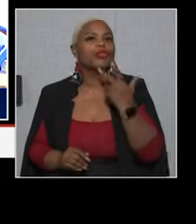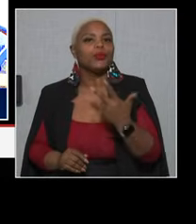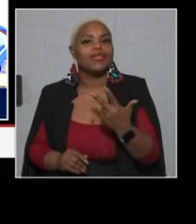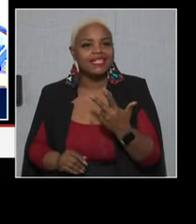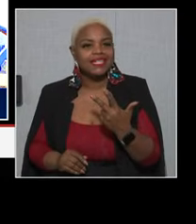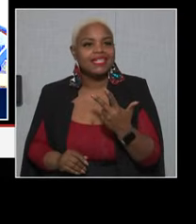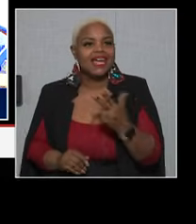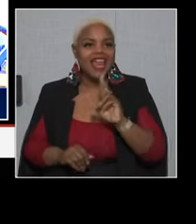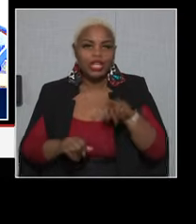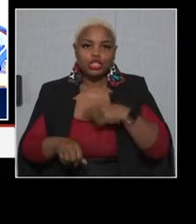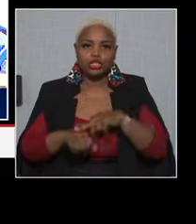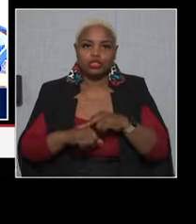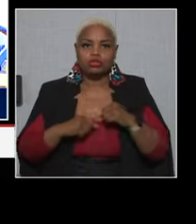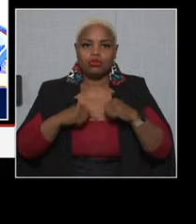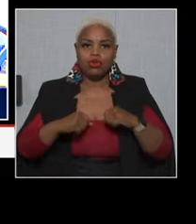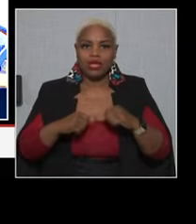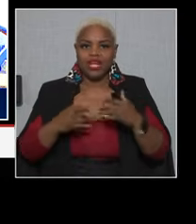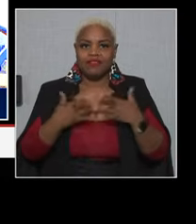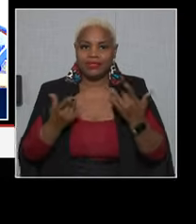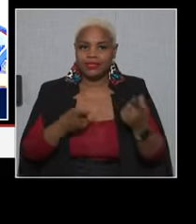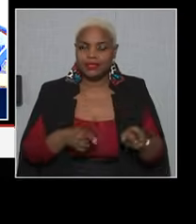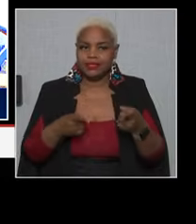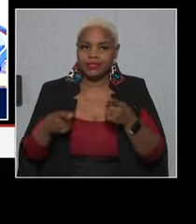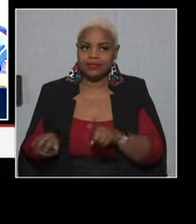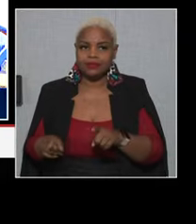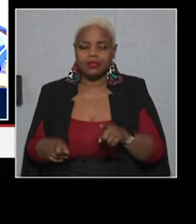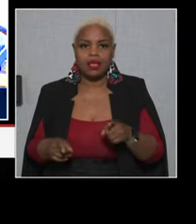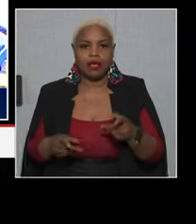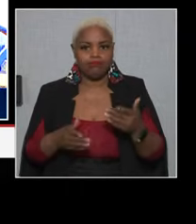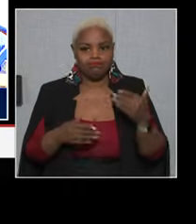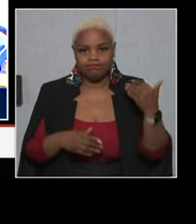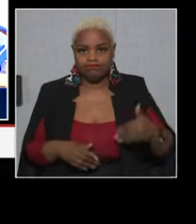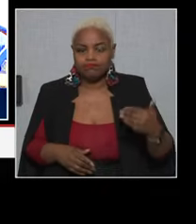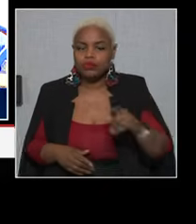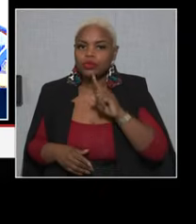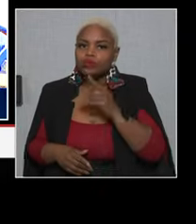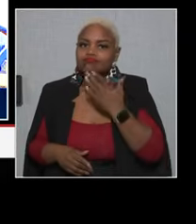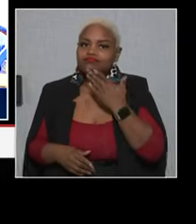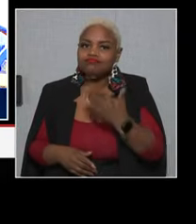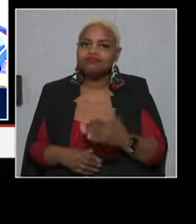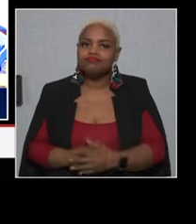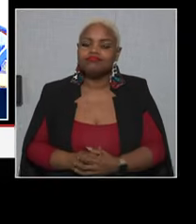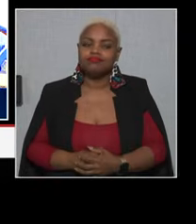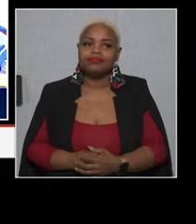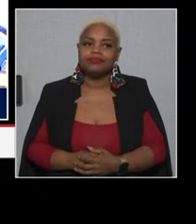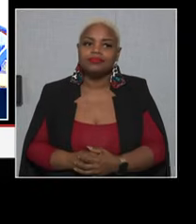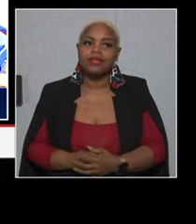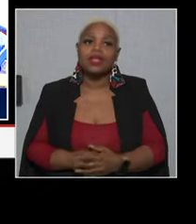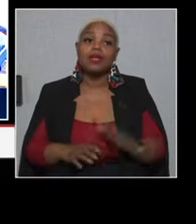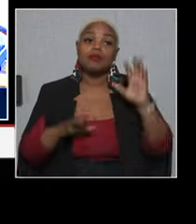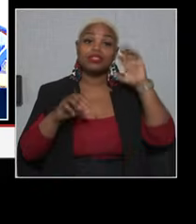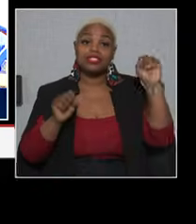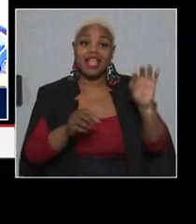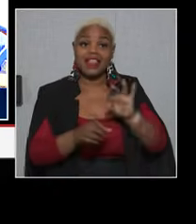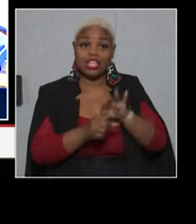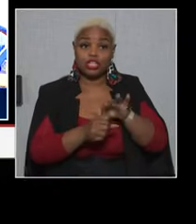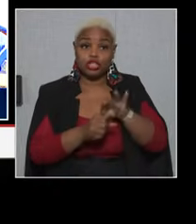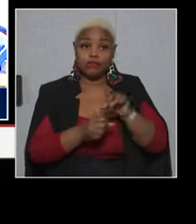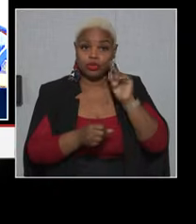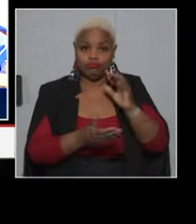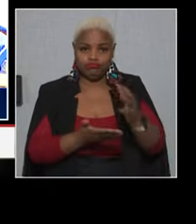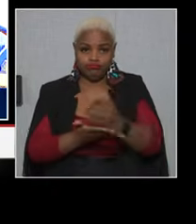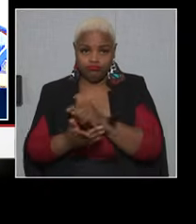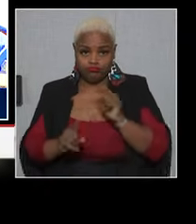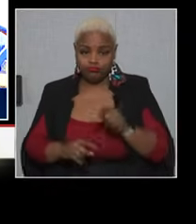events, including the events to count the Electoral College votes, a state funeral for